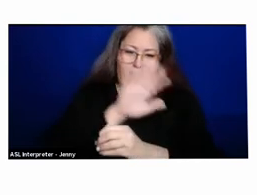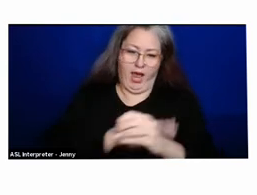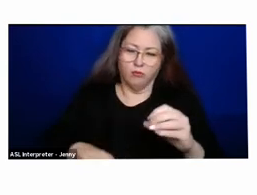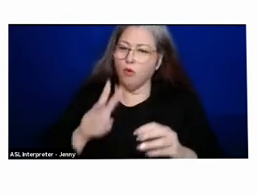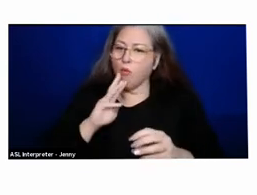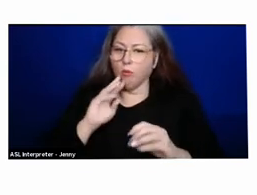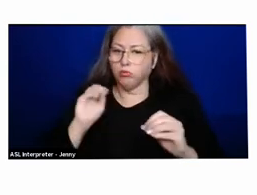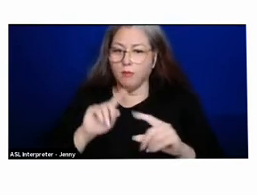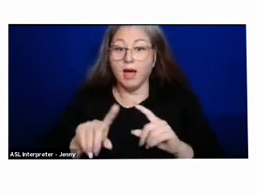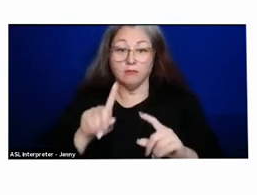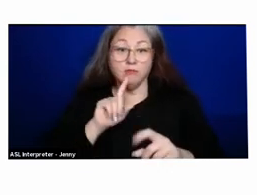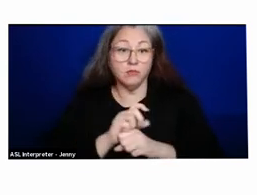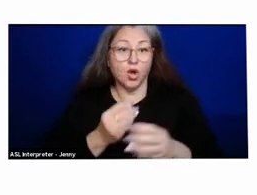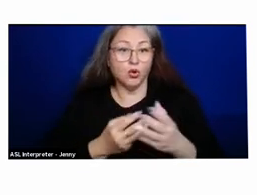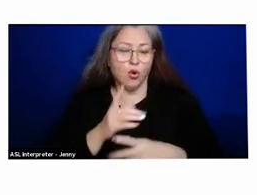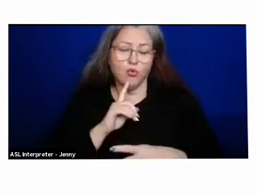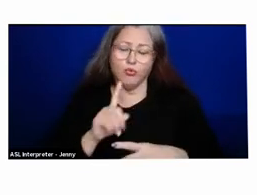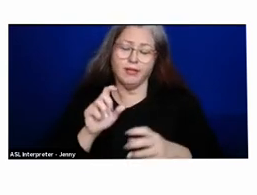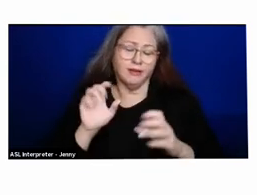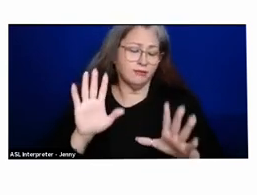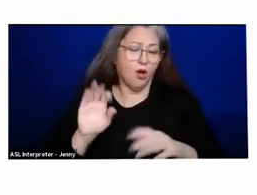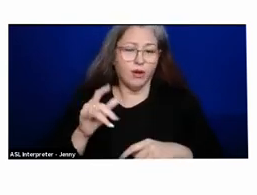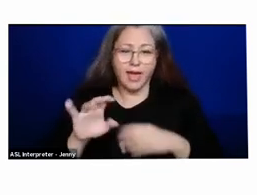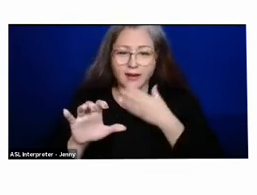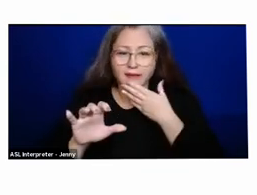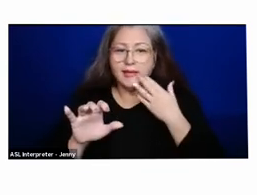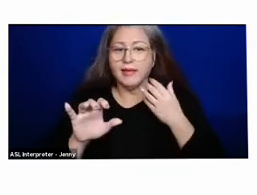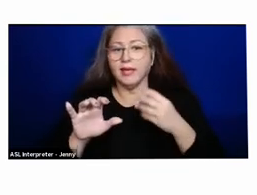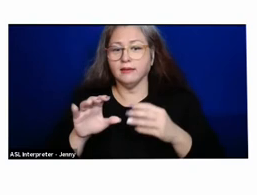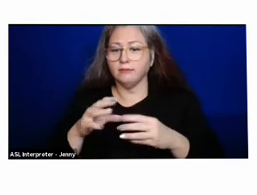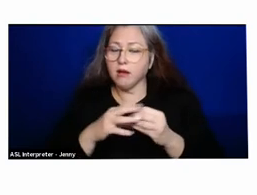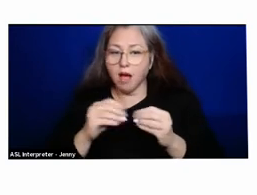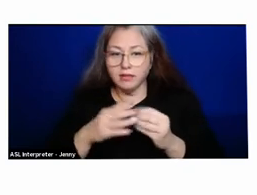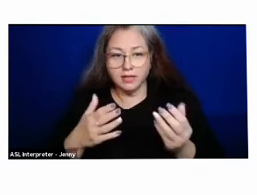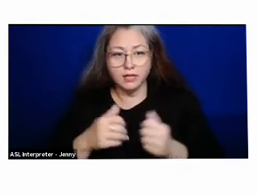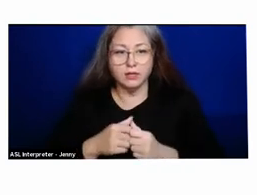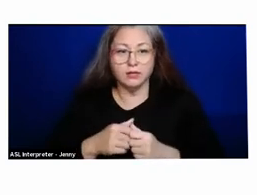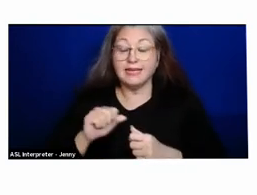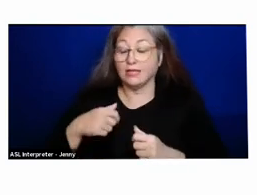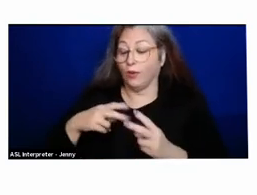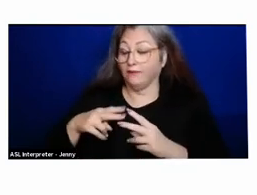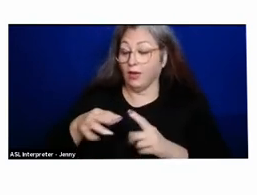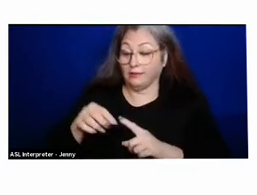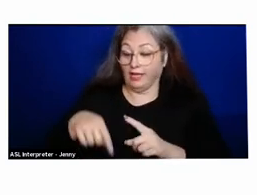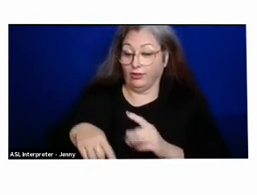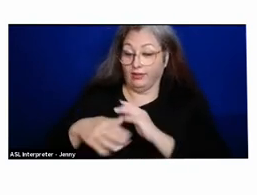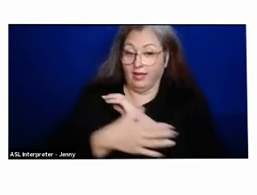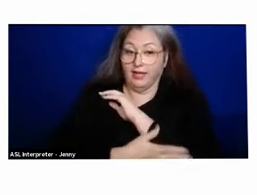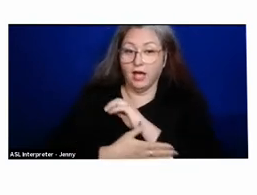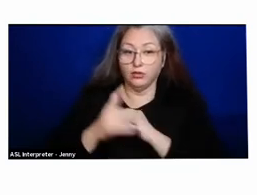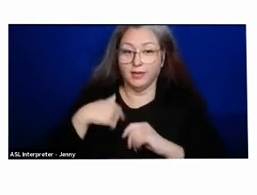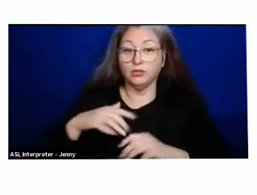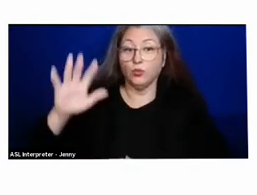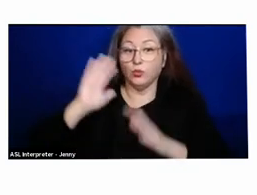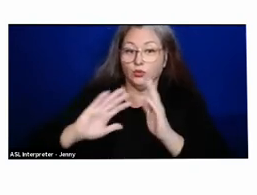grow amazing organic, also organic cotton. And we're really special as a country because we used to be one of